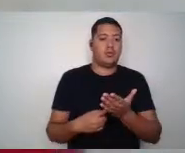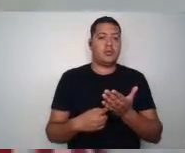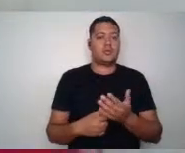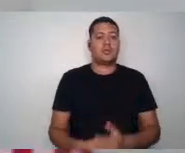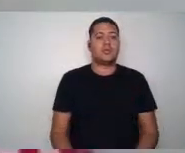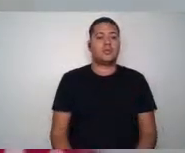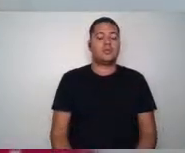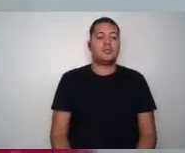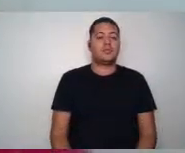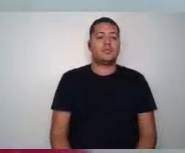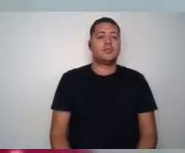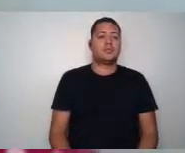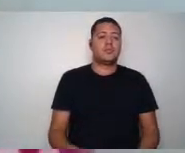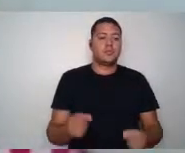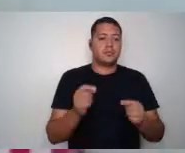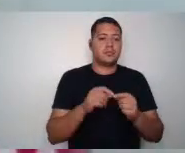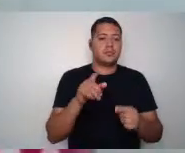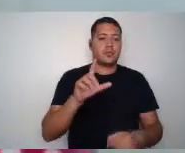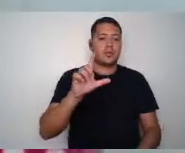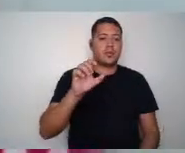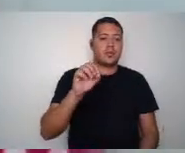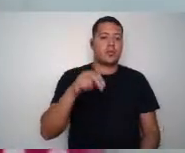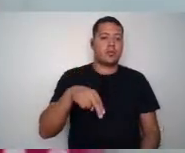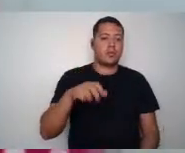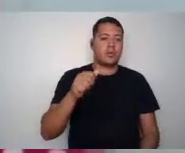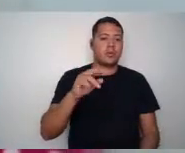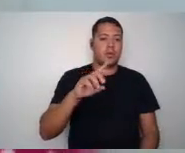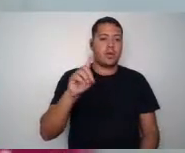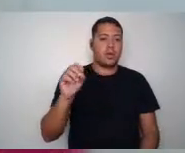and I would like to invite